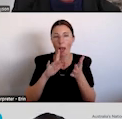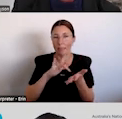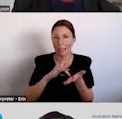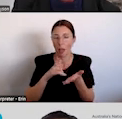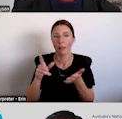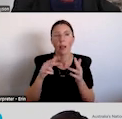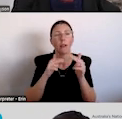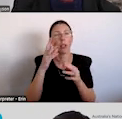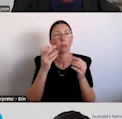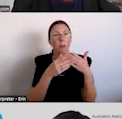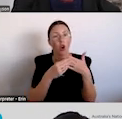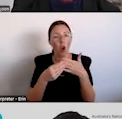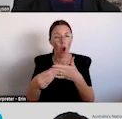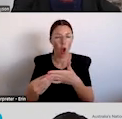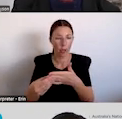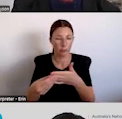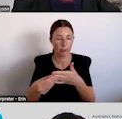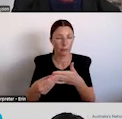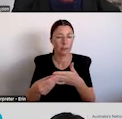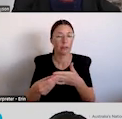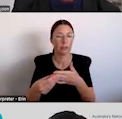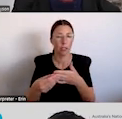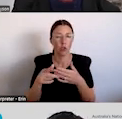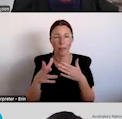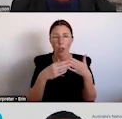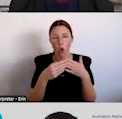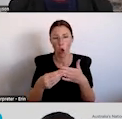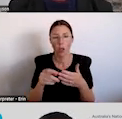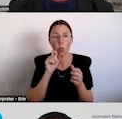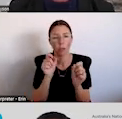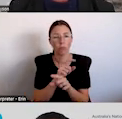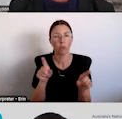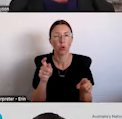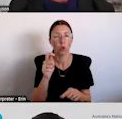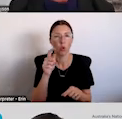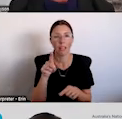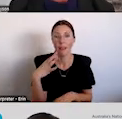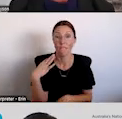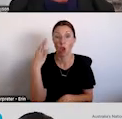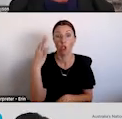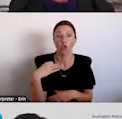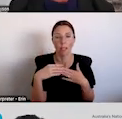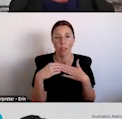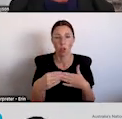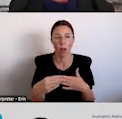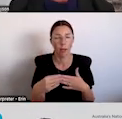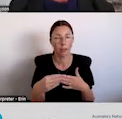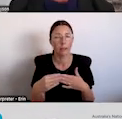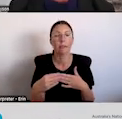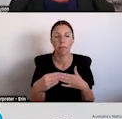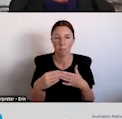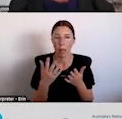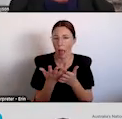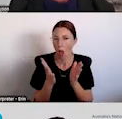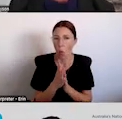with Data61. So that guide may be coming out very soon as a voluntary guide on thinking about how do we do watermarking and